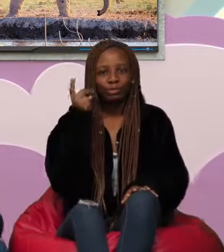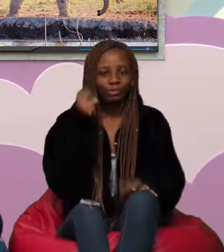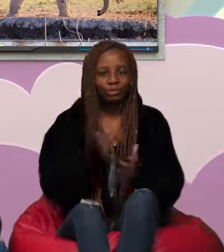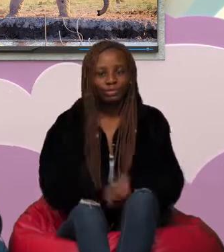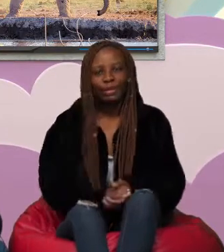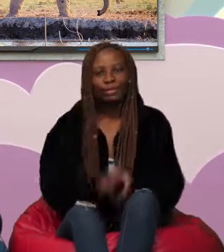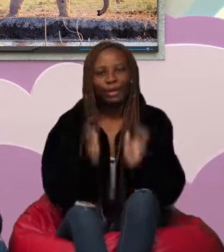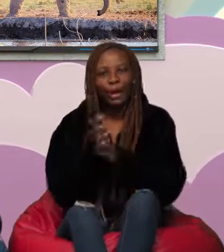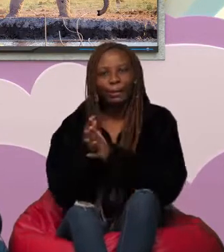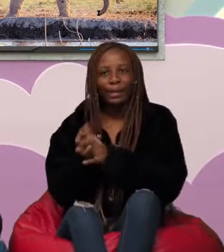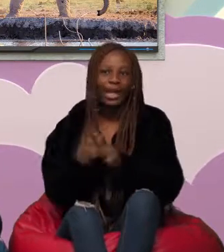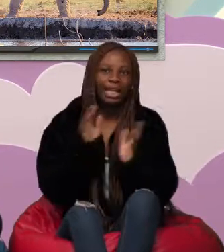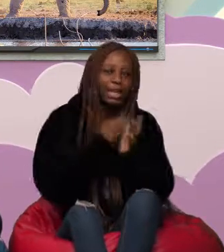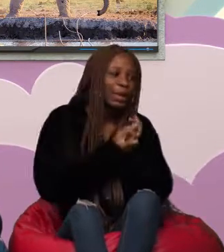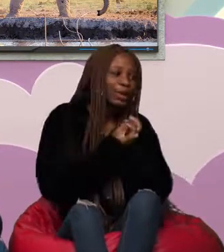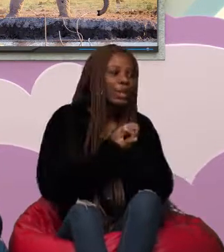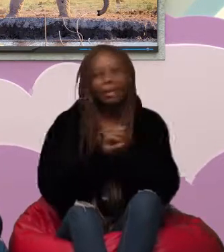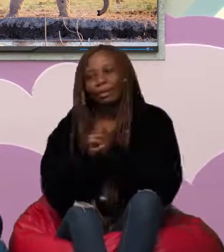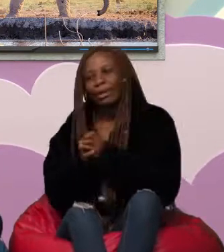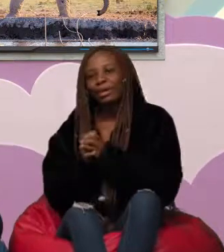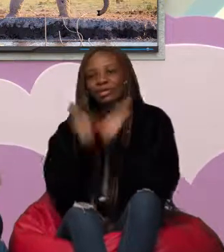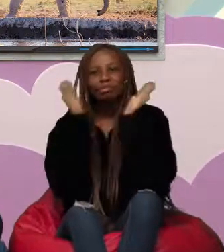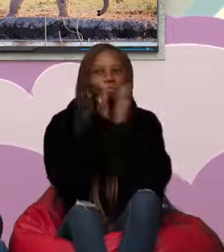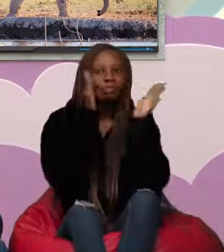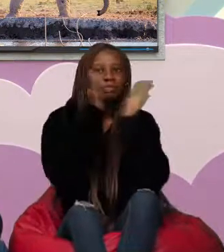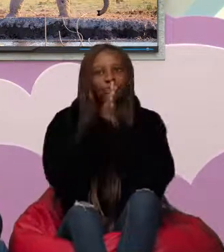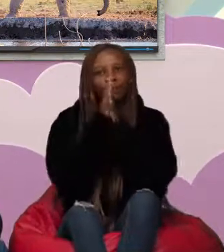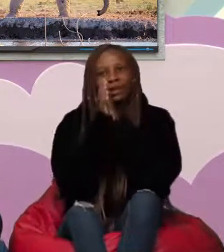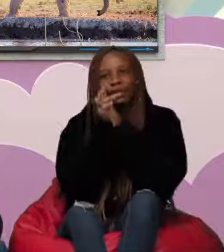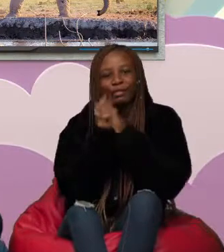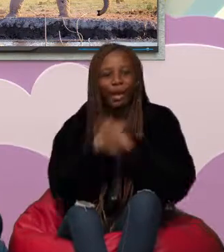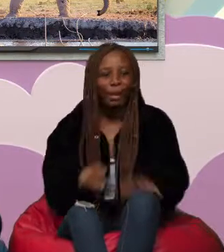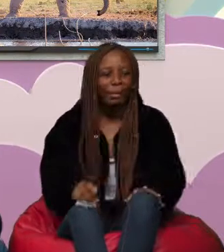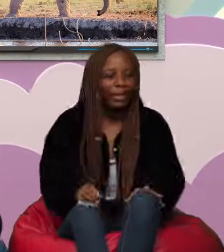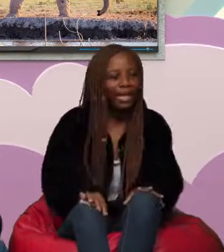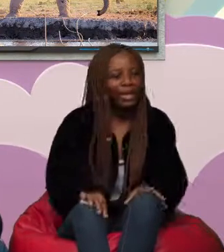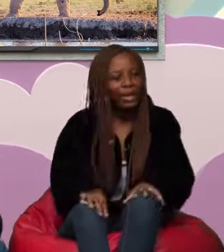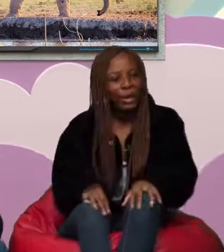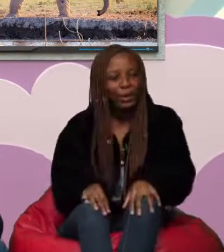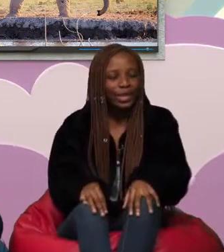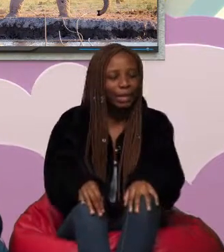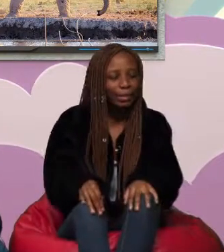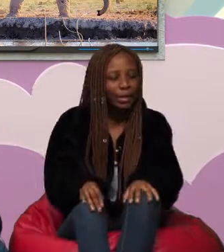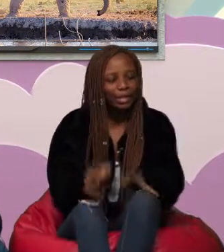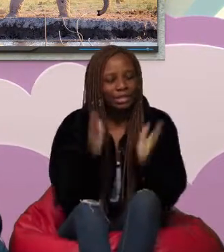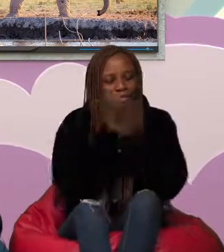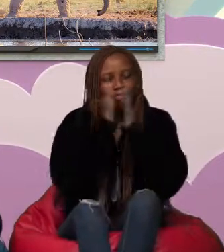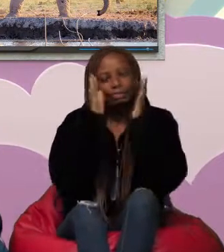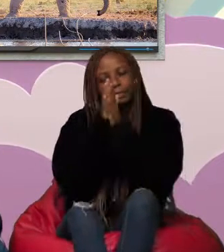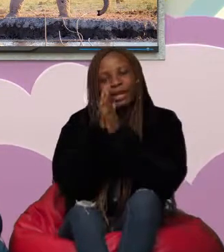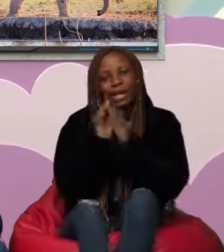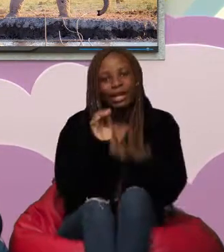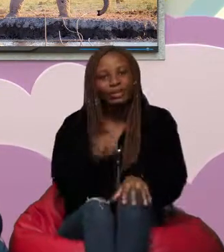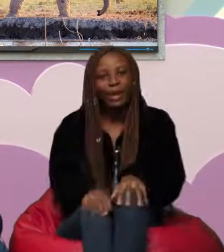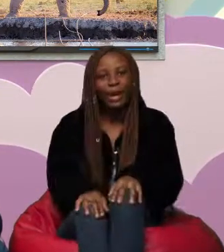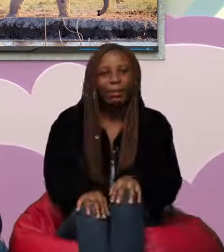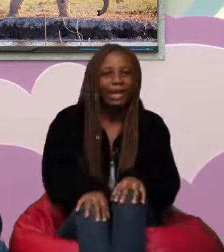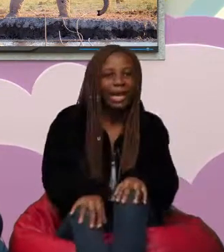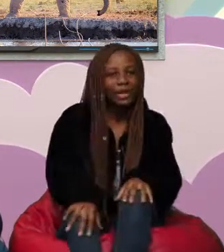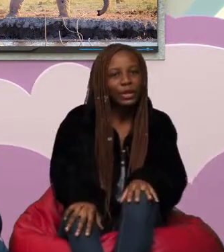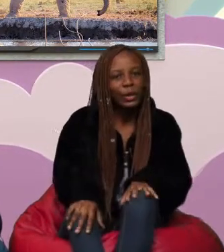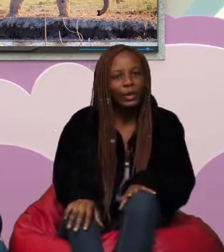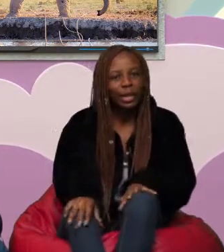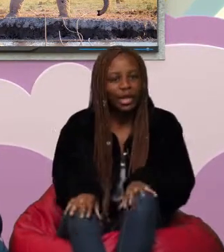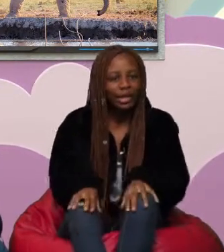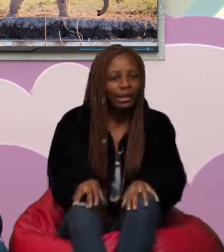2, 3. If you're happy and you know it, clap your hands. If you're happy and you know it, clap your hands. If you're happy